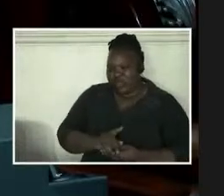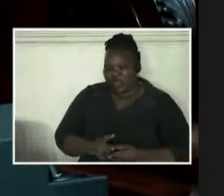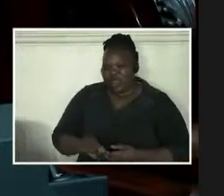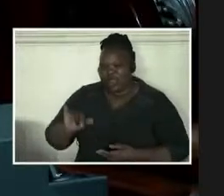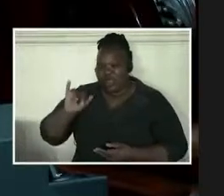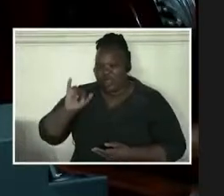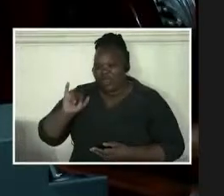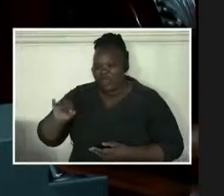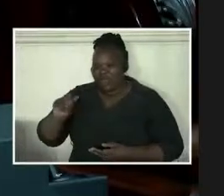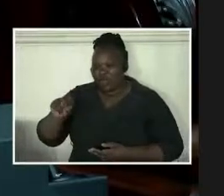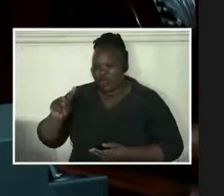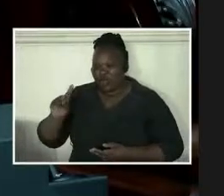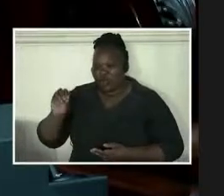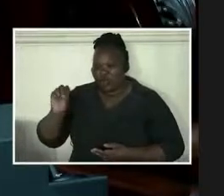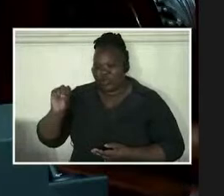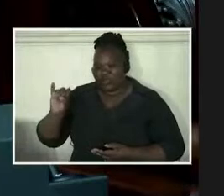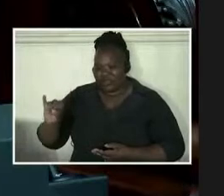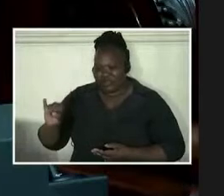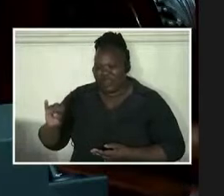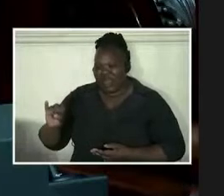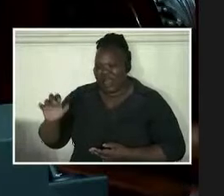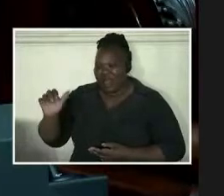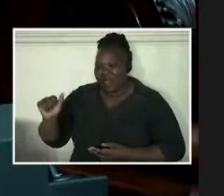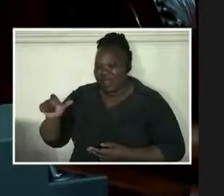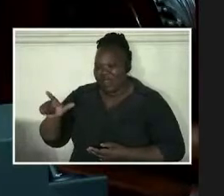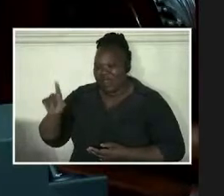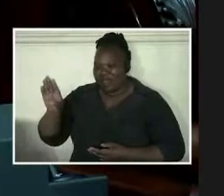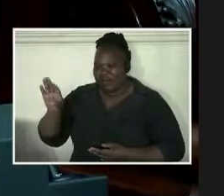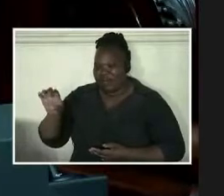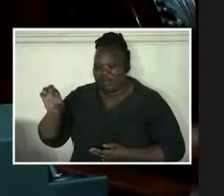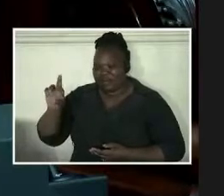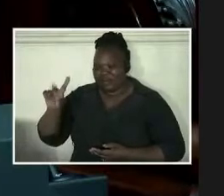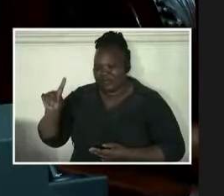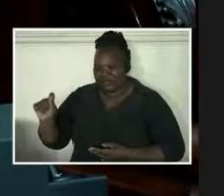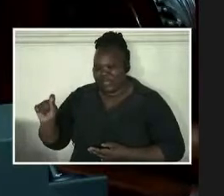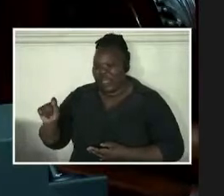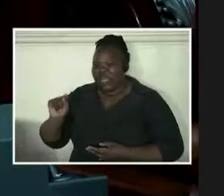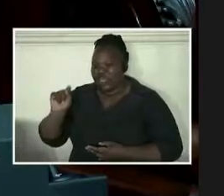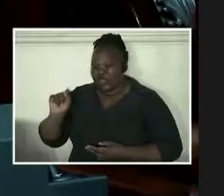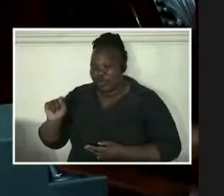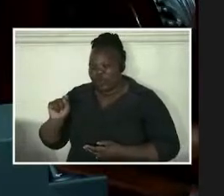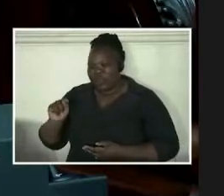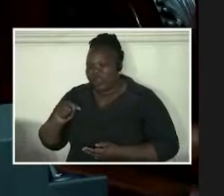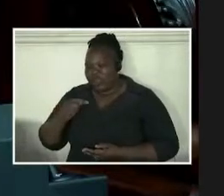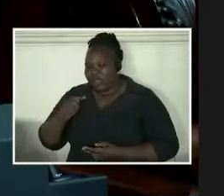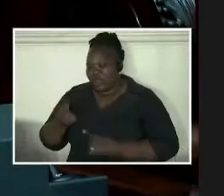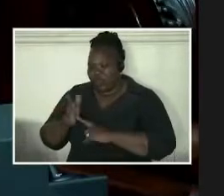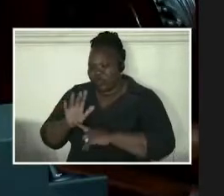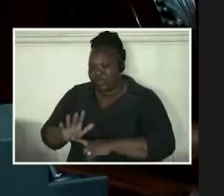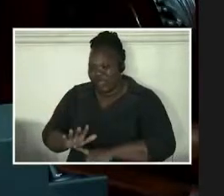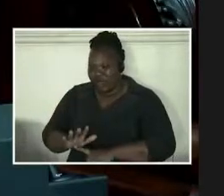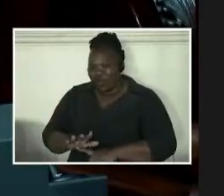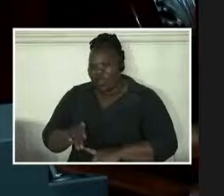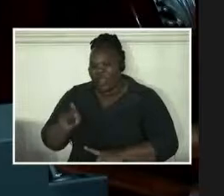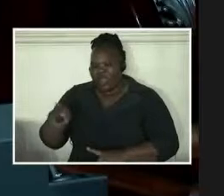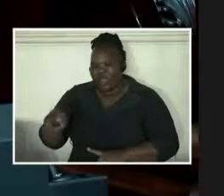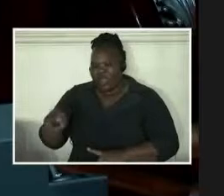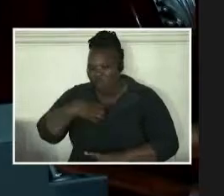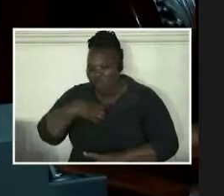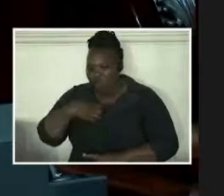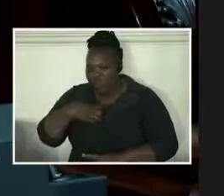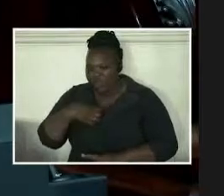increasing alberta is testimony to that this province is yet to have in its own its own